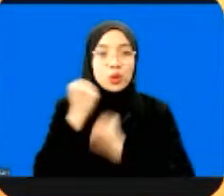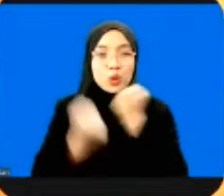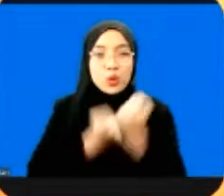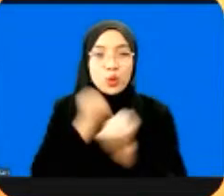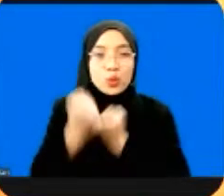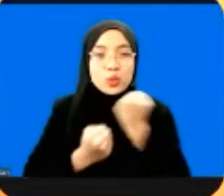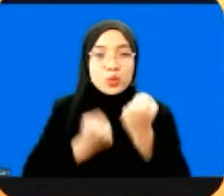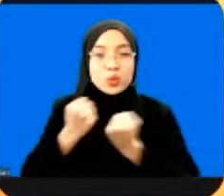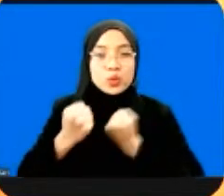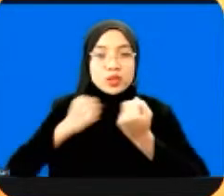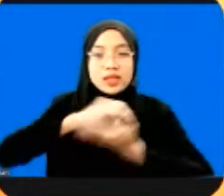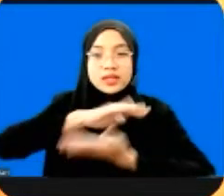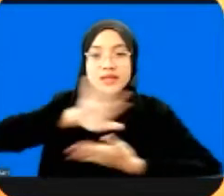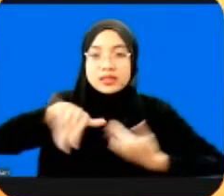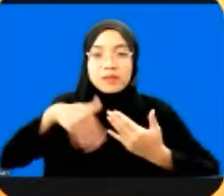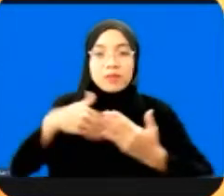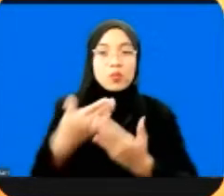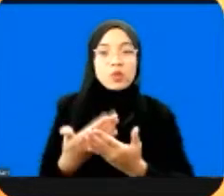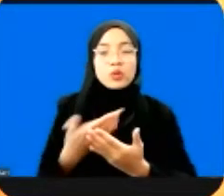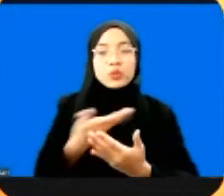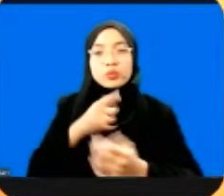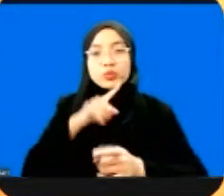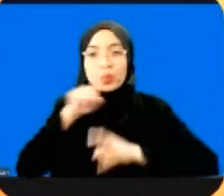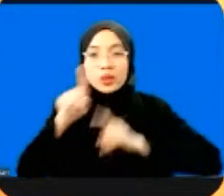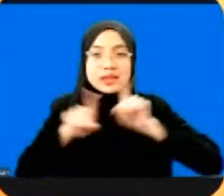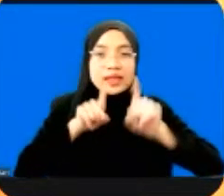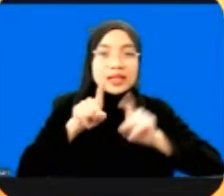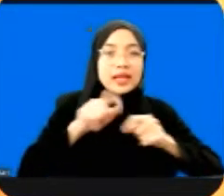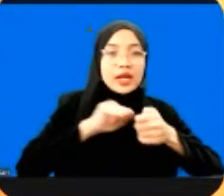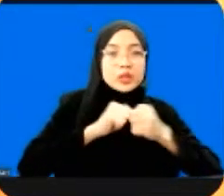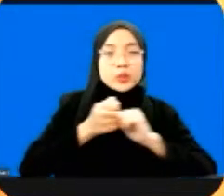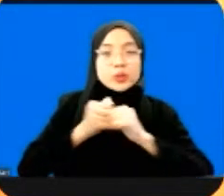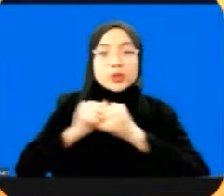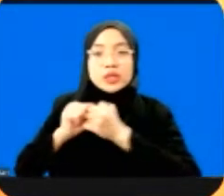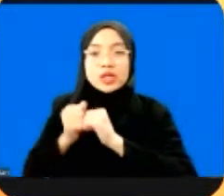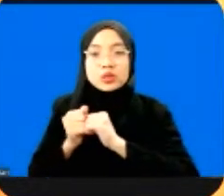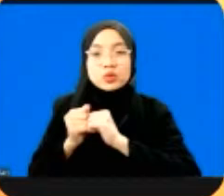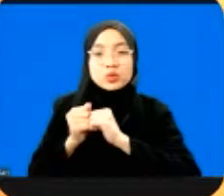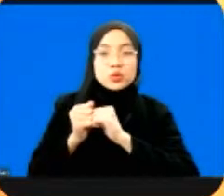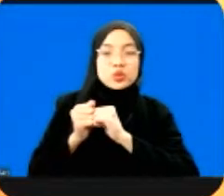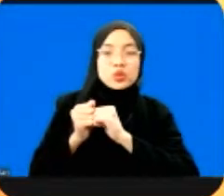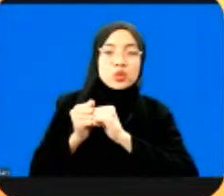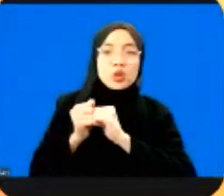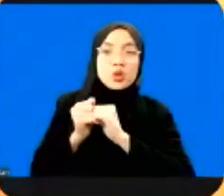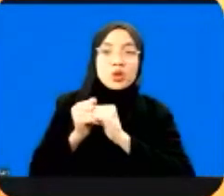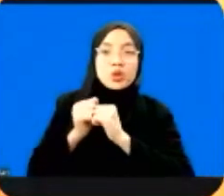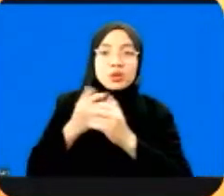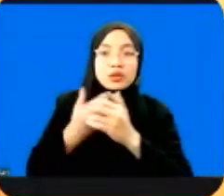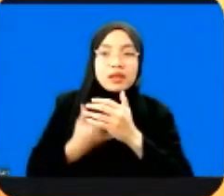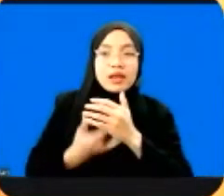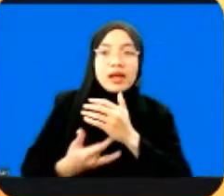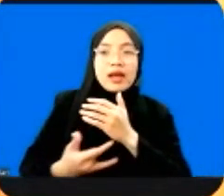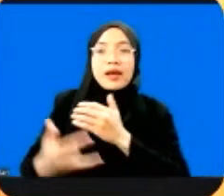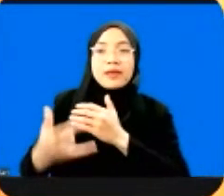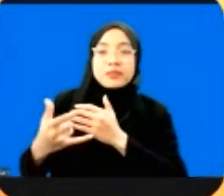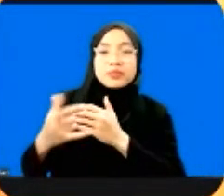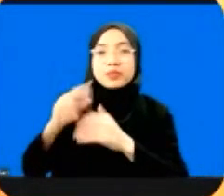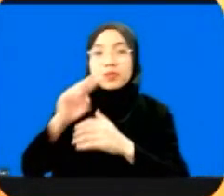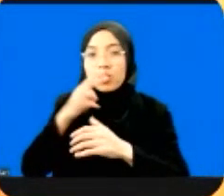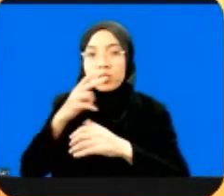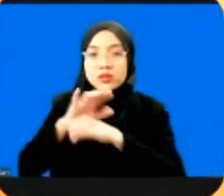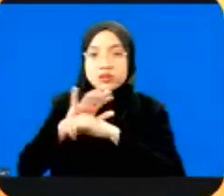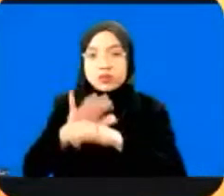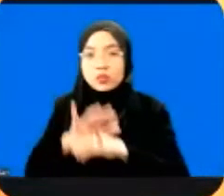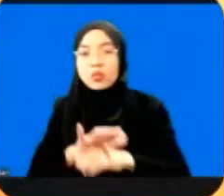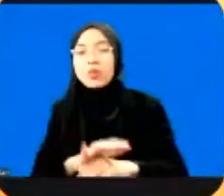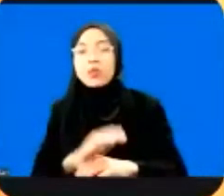involvement with the stock price manipulation was just completely suppressed. Now, fast forward to 2020, 2